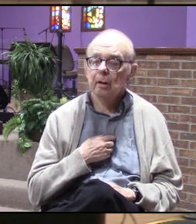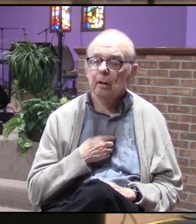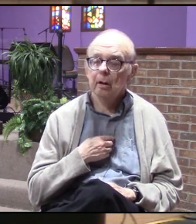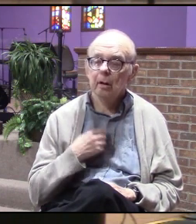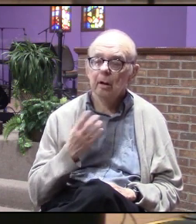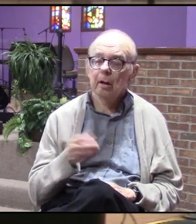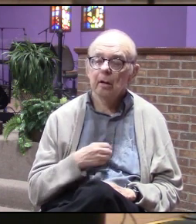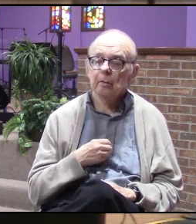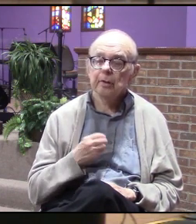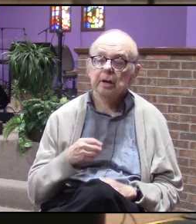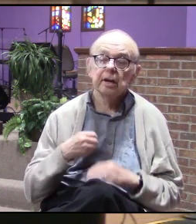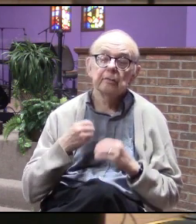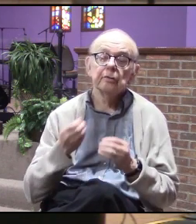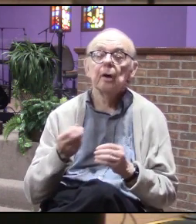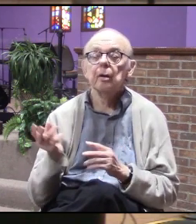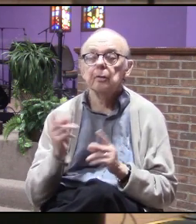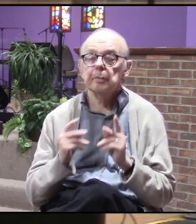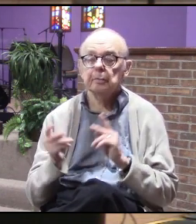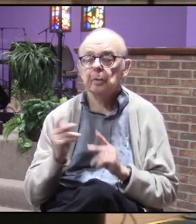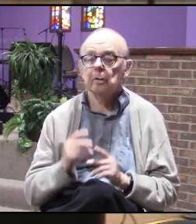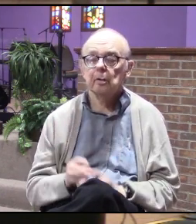we can extend it to others.